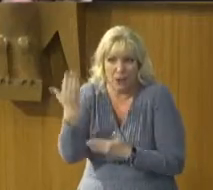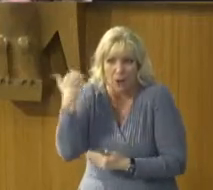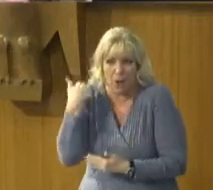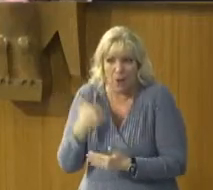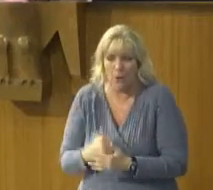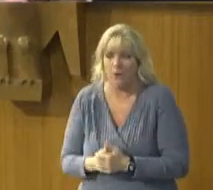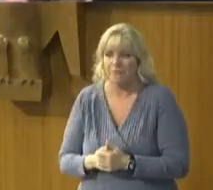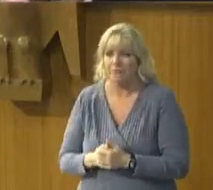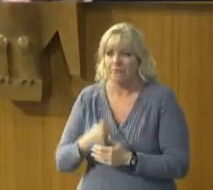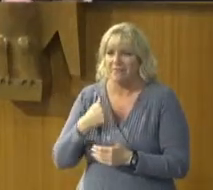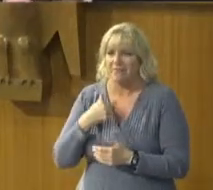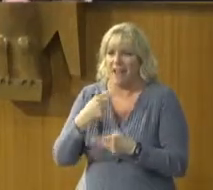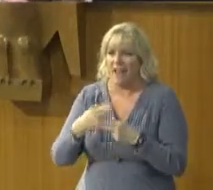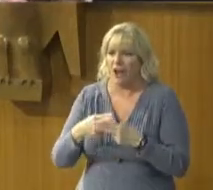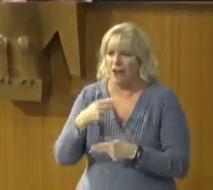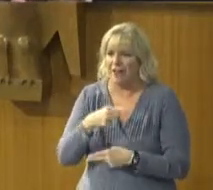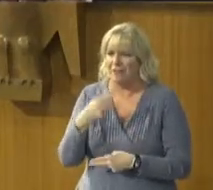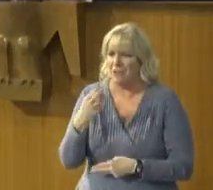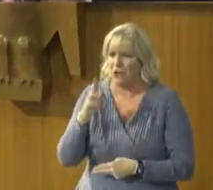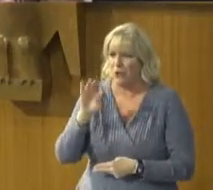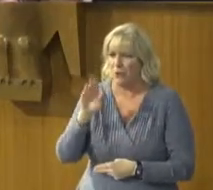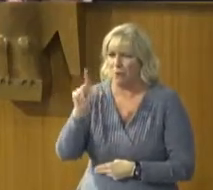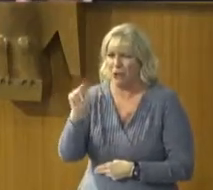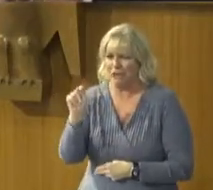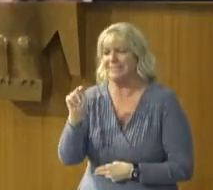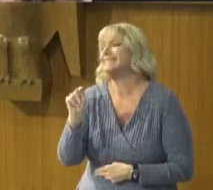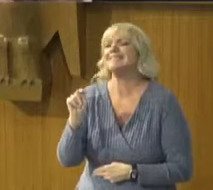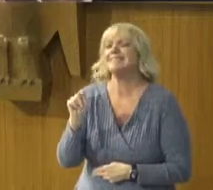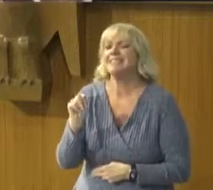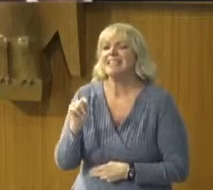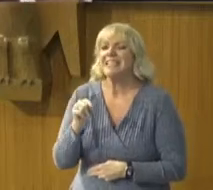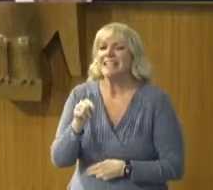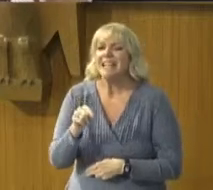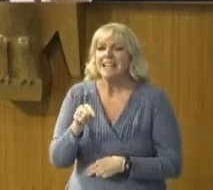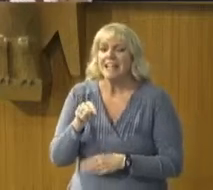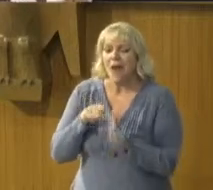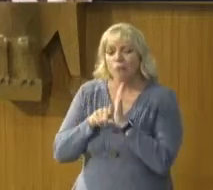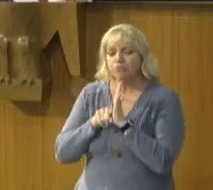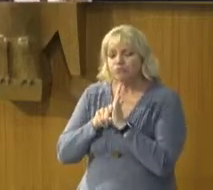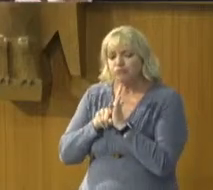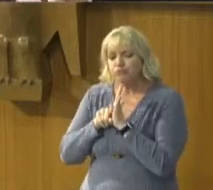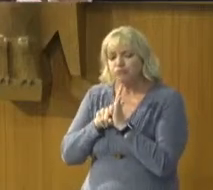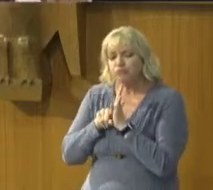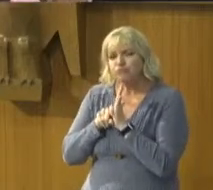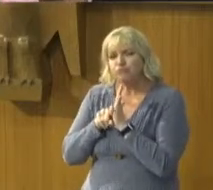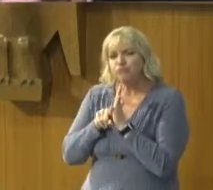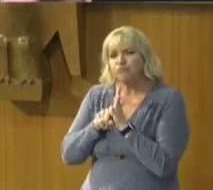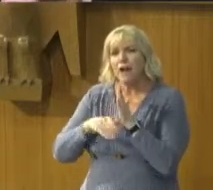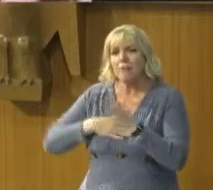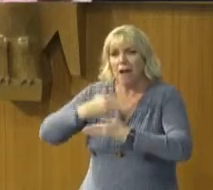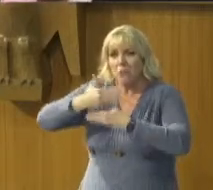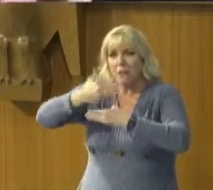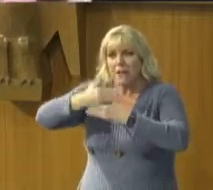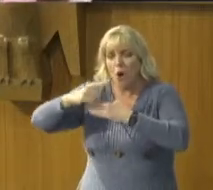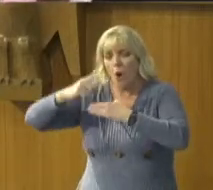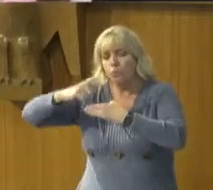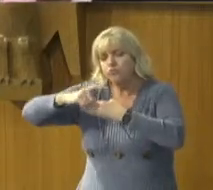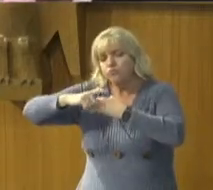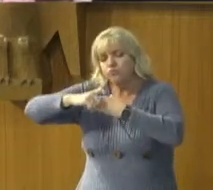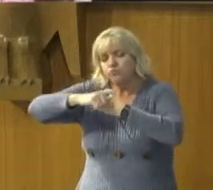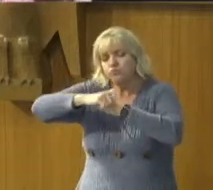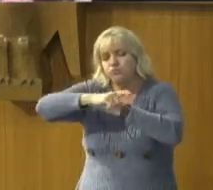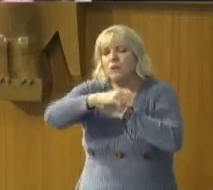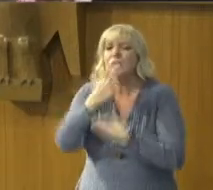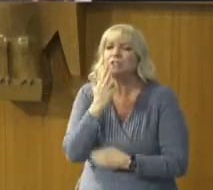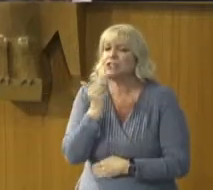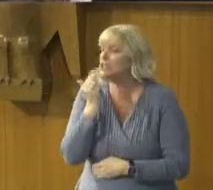him Hubert. And Hubert was just crawling along on my windowsill. He was so